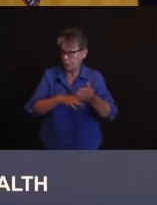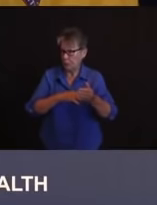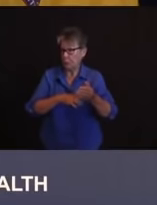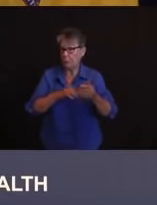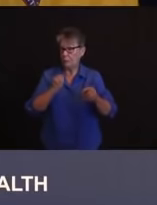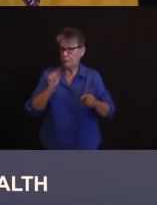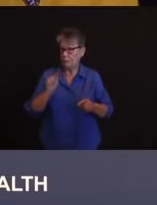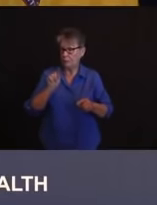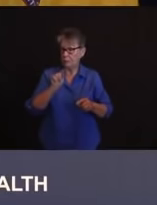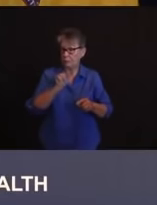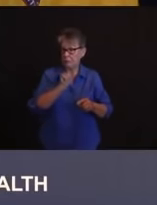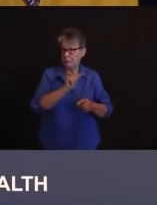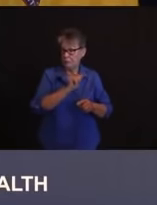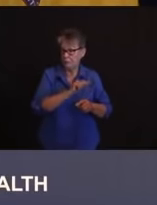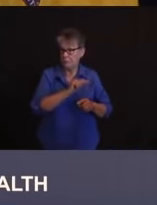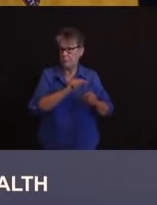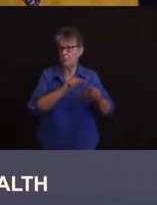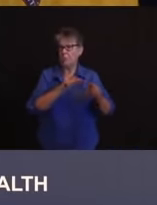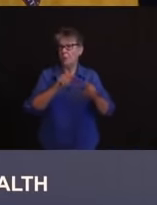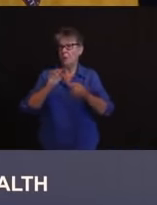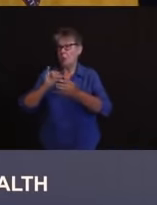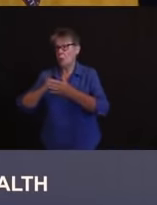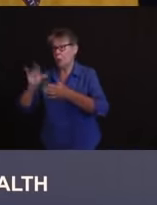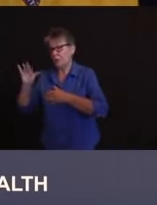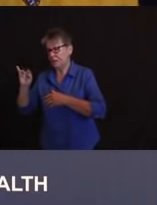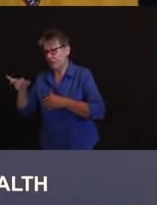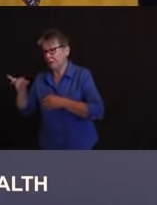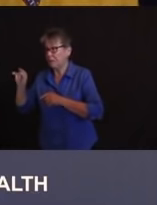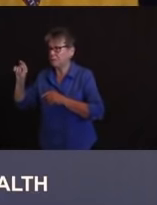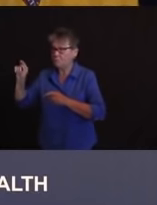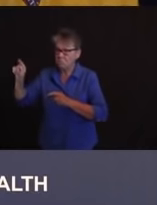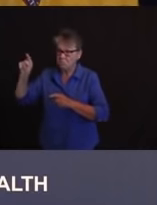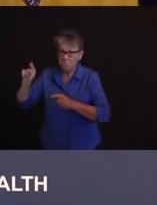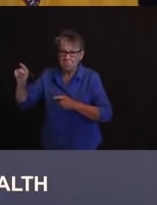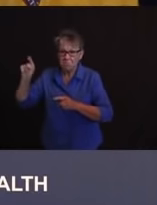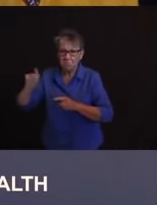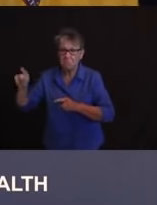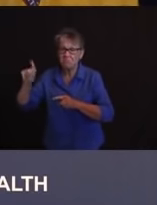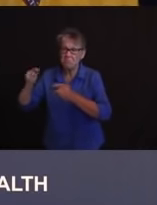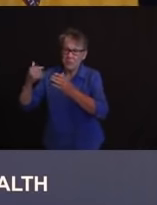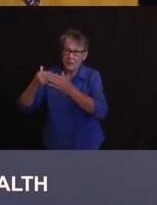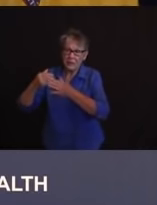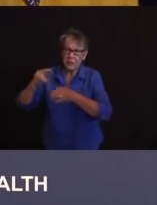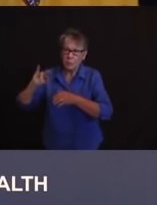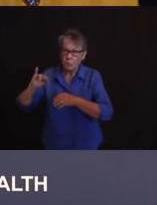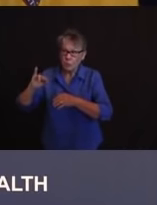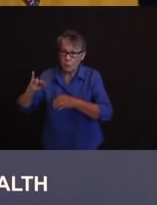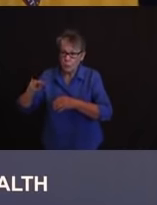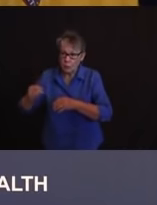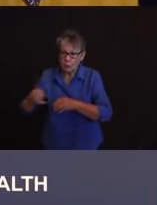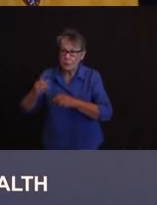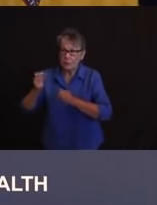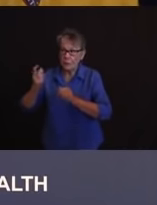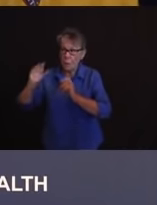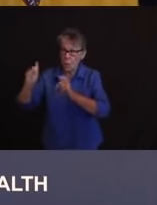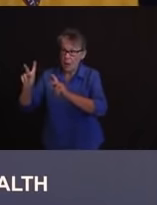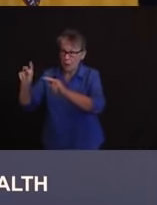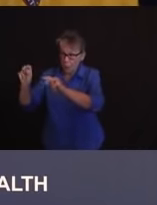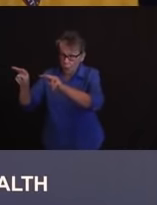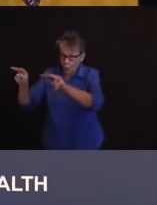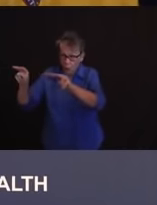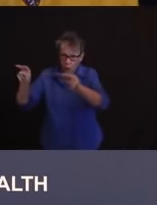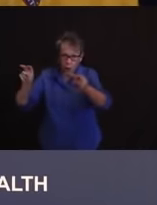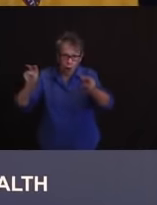good. New York City and New York feels, as we are, in a wholly different, better place. And I would say of all the